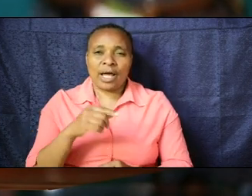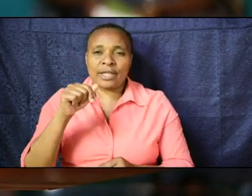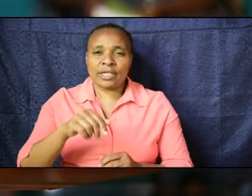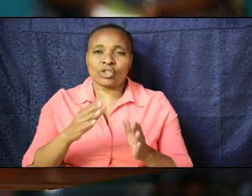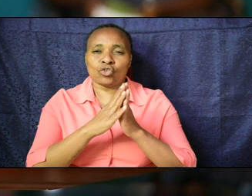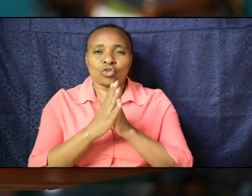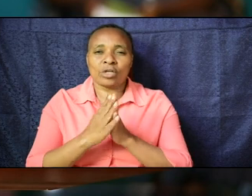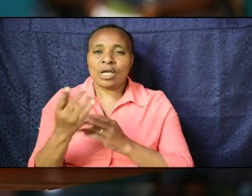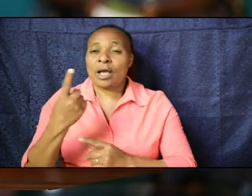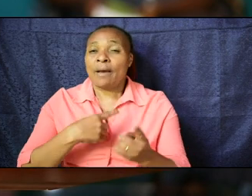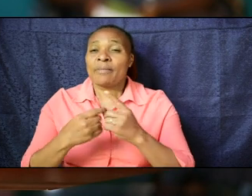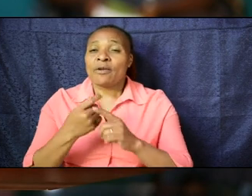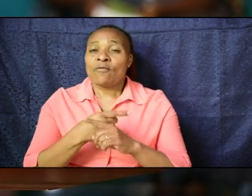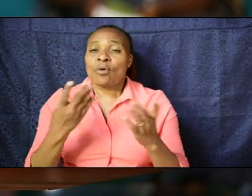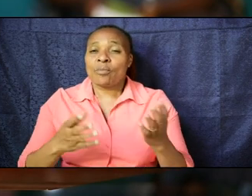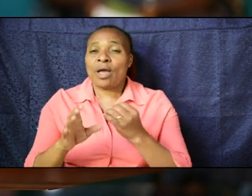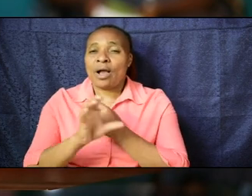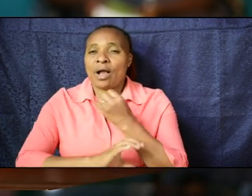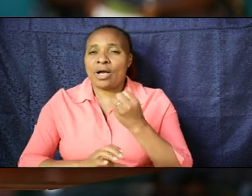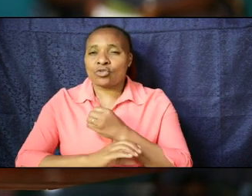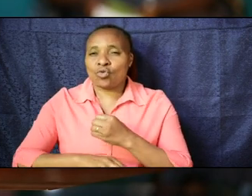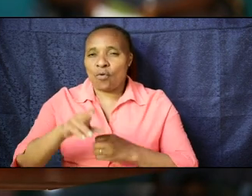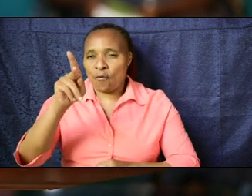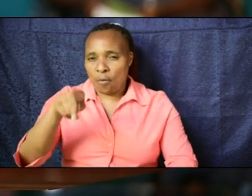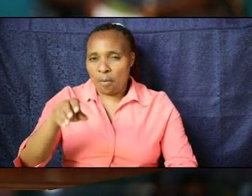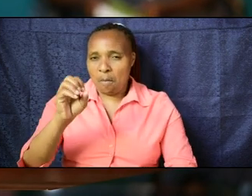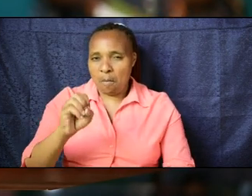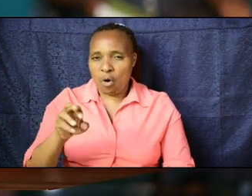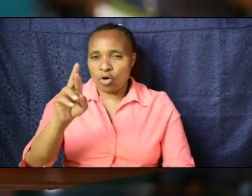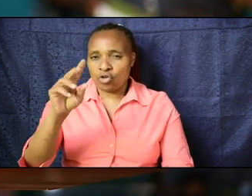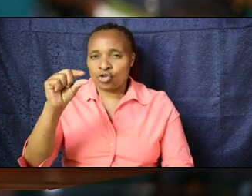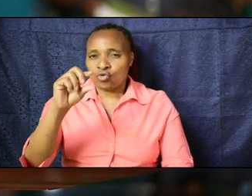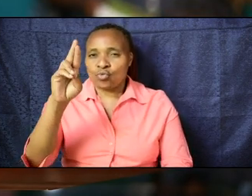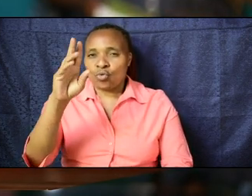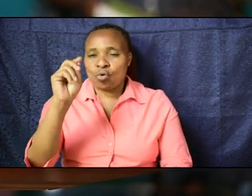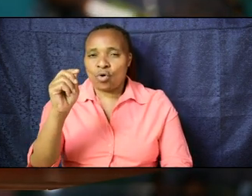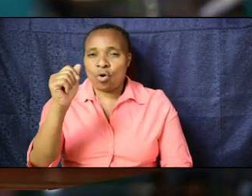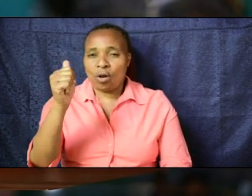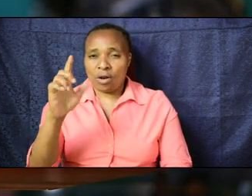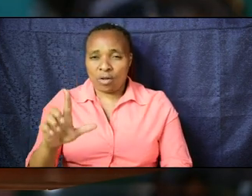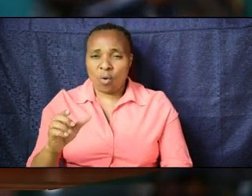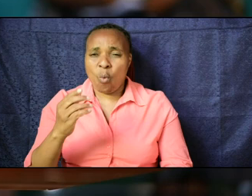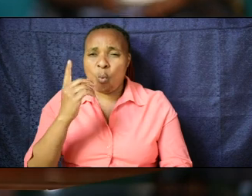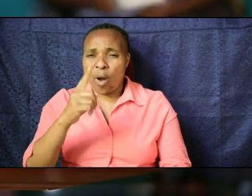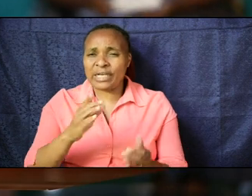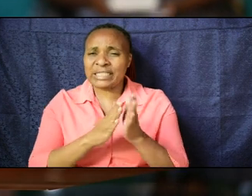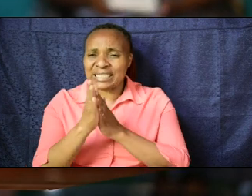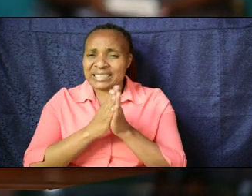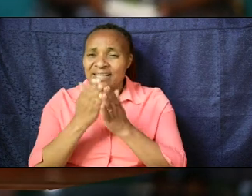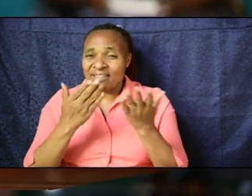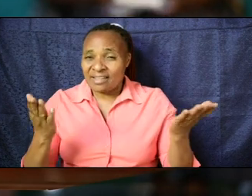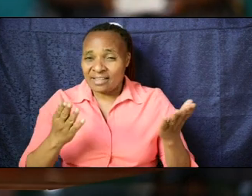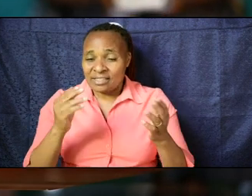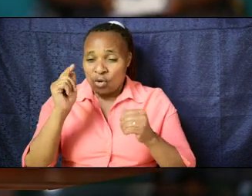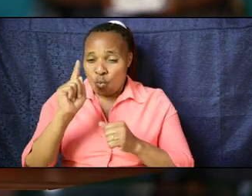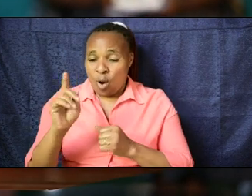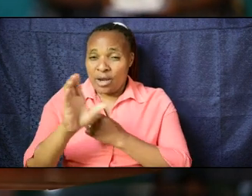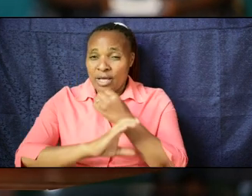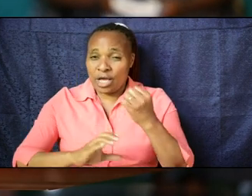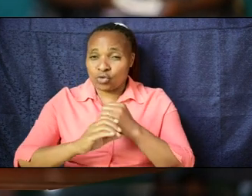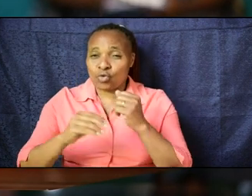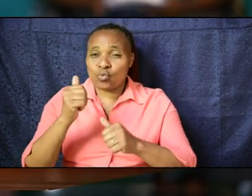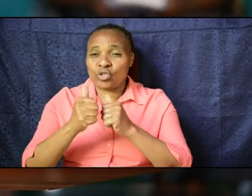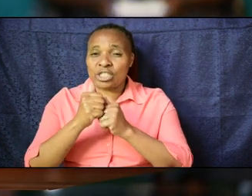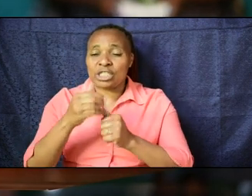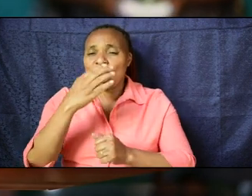story will be coming from the country of Portugal, and some interesting facts about Portugal are: Portugal is one of the oldest